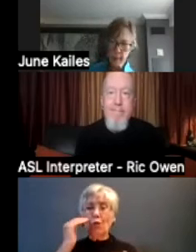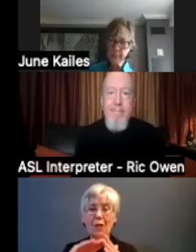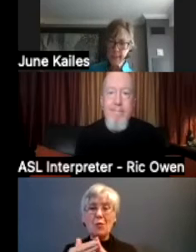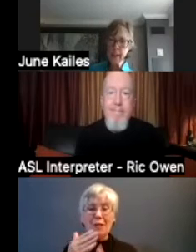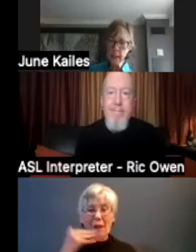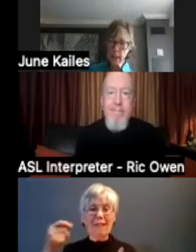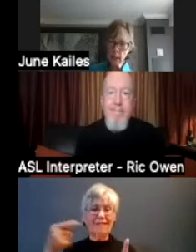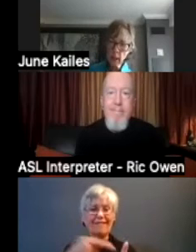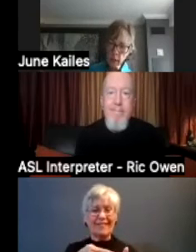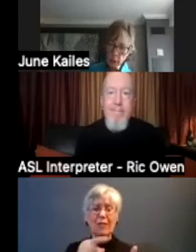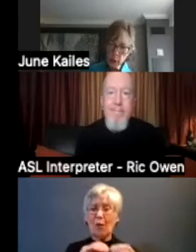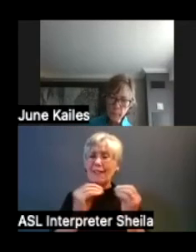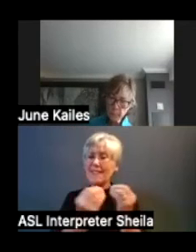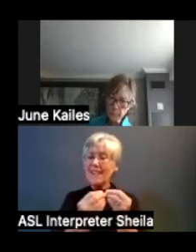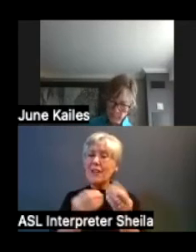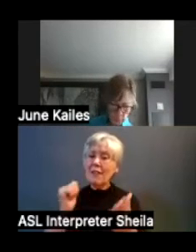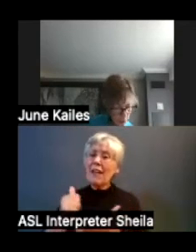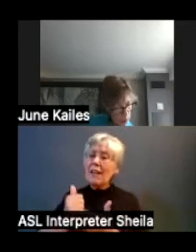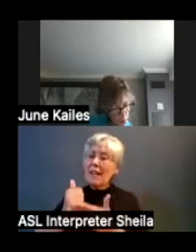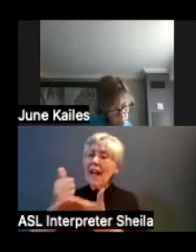the help needed to